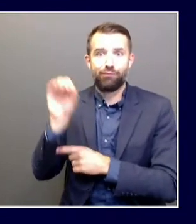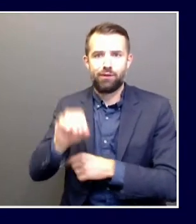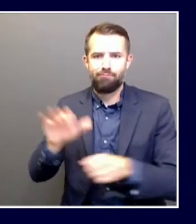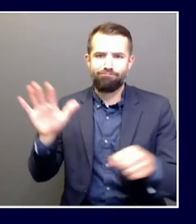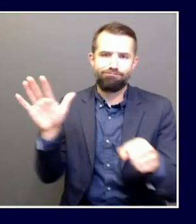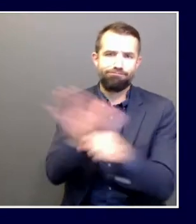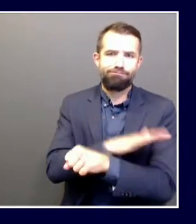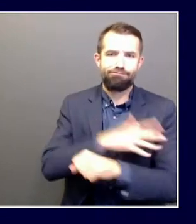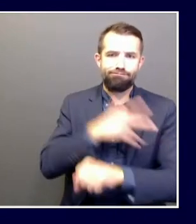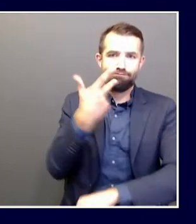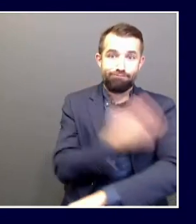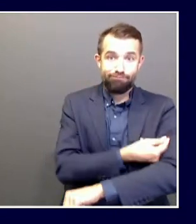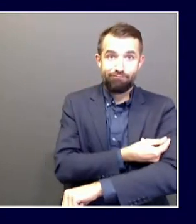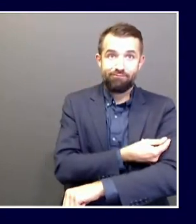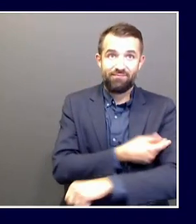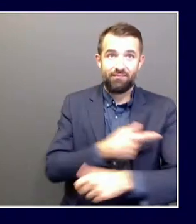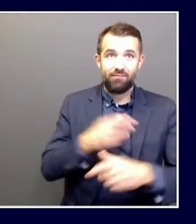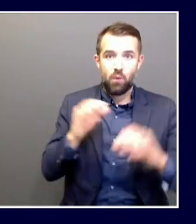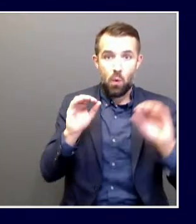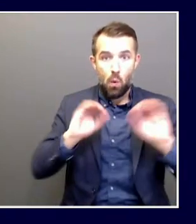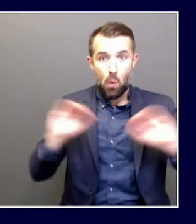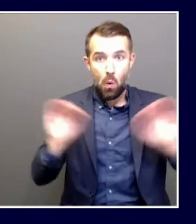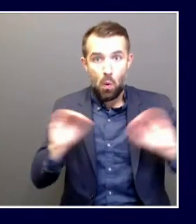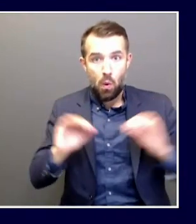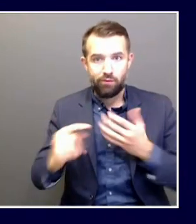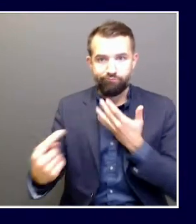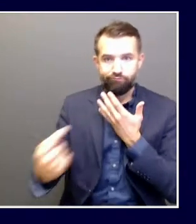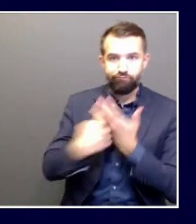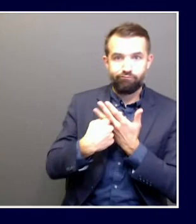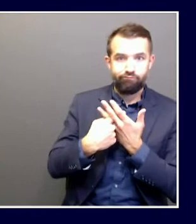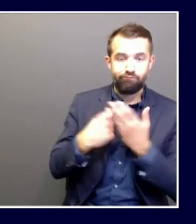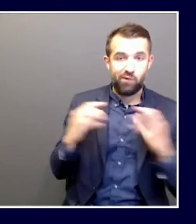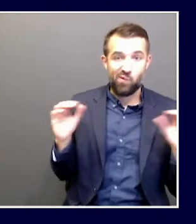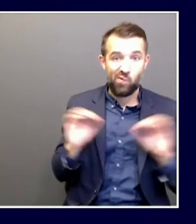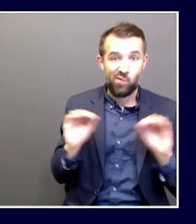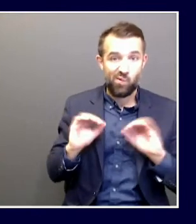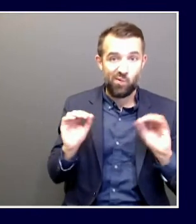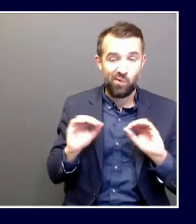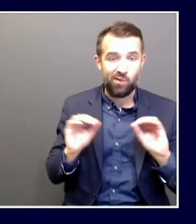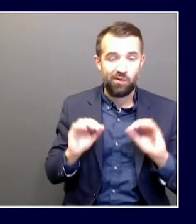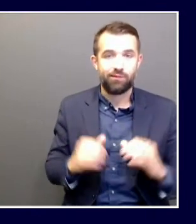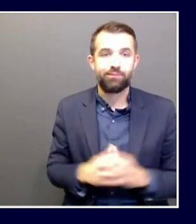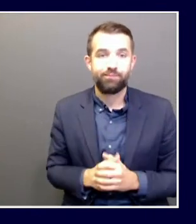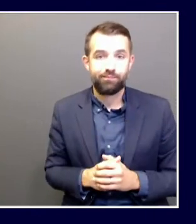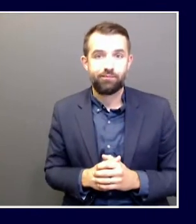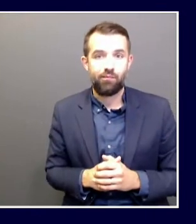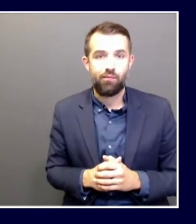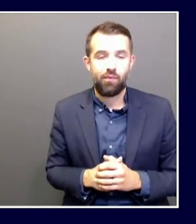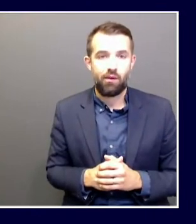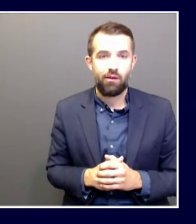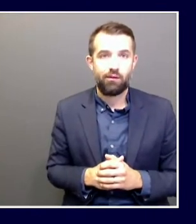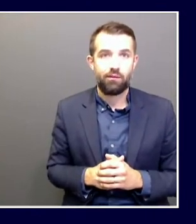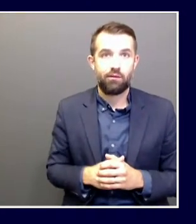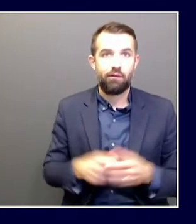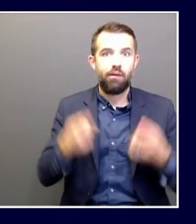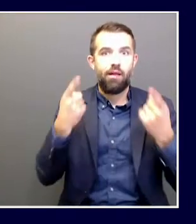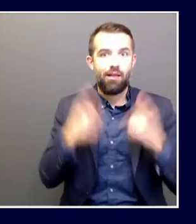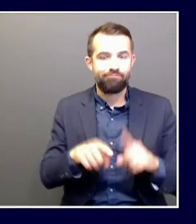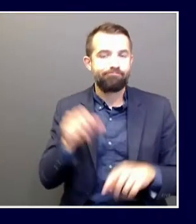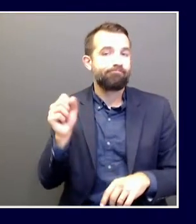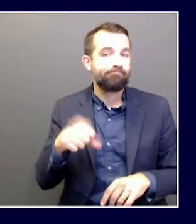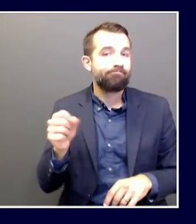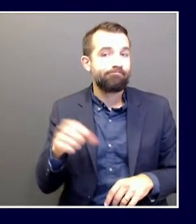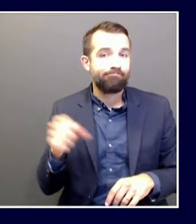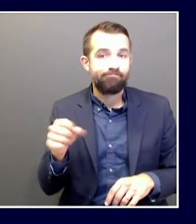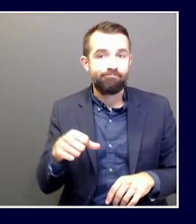have not experienced a breakthrough case. So I just want to note that these are, although they happen, they are generally uncommon